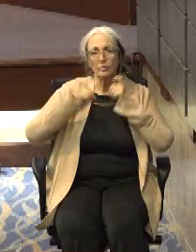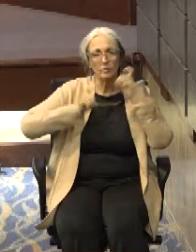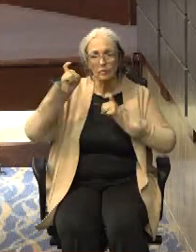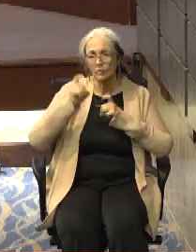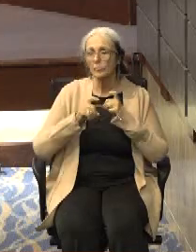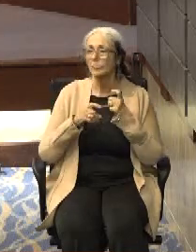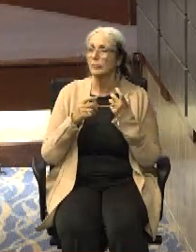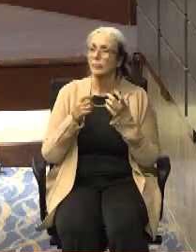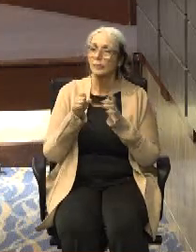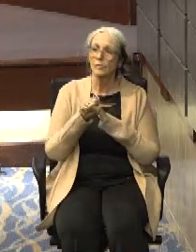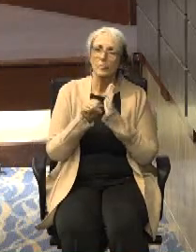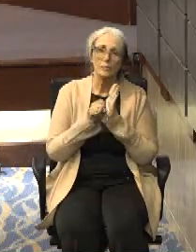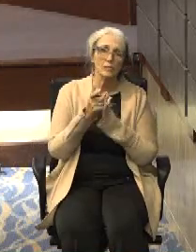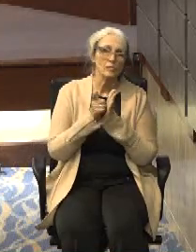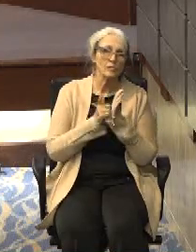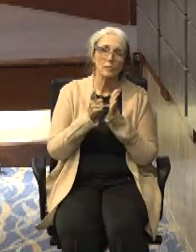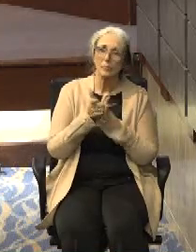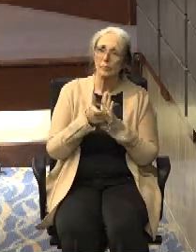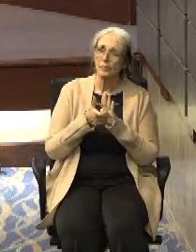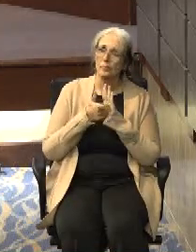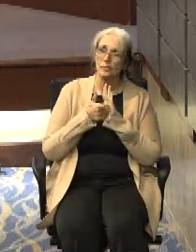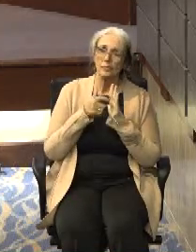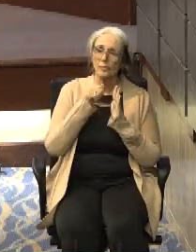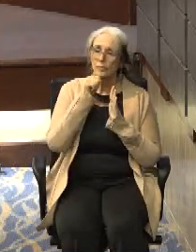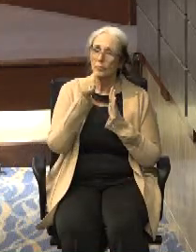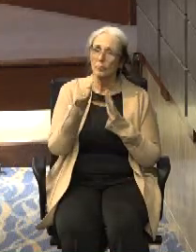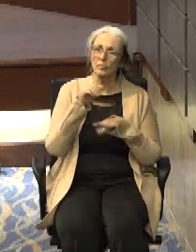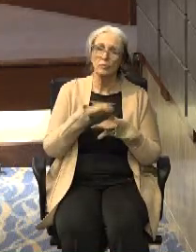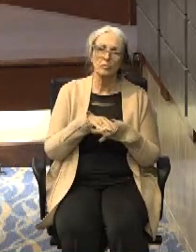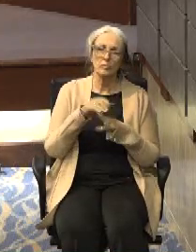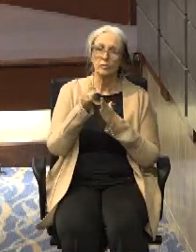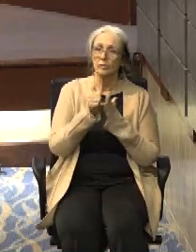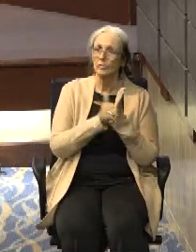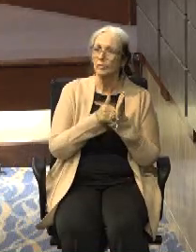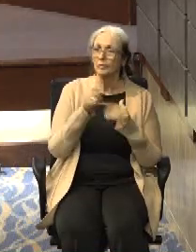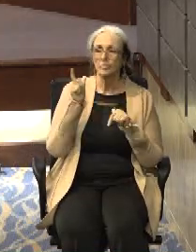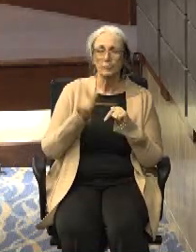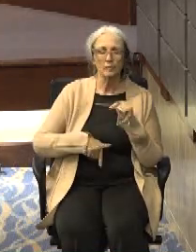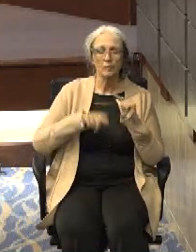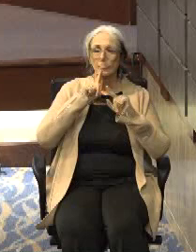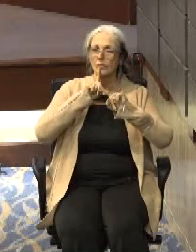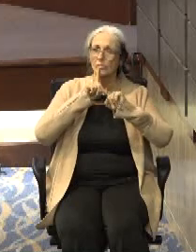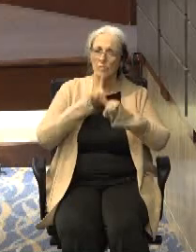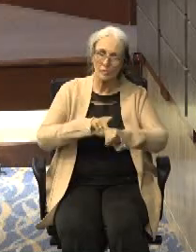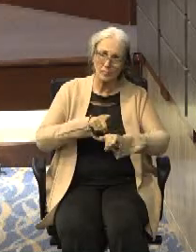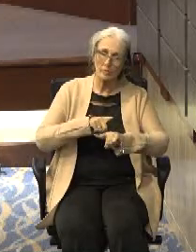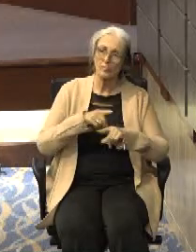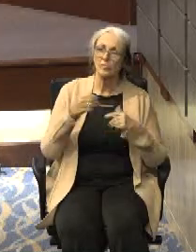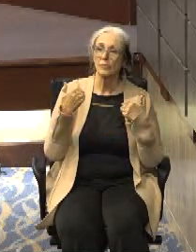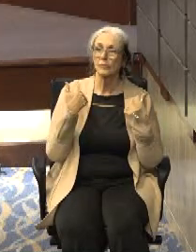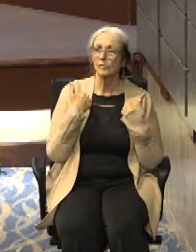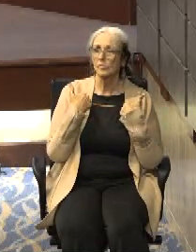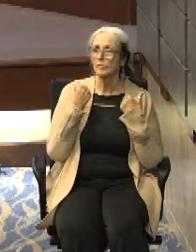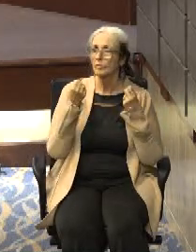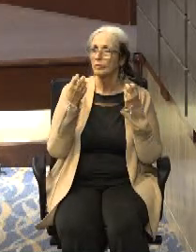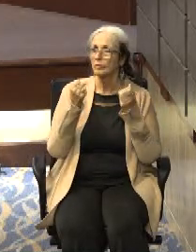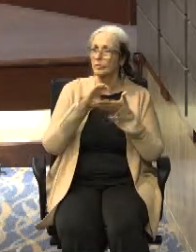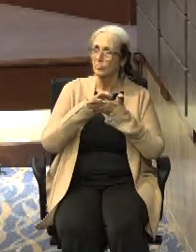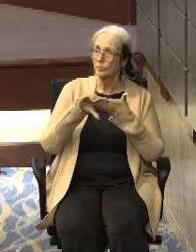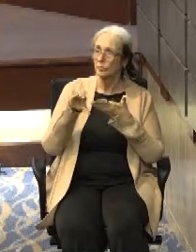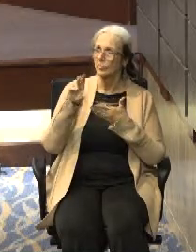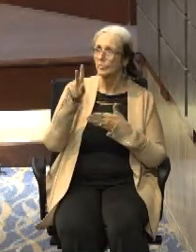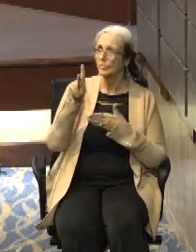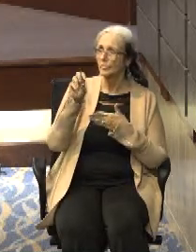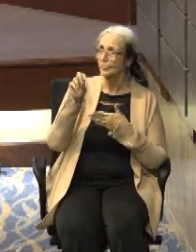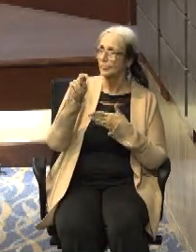requires that if a matter is not posted on an agenda, we cannot respond. We have several cards here tonight. The first is Ken